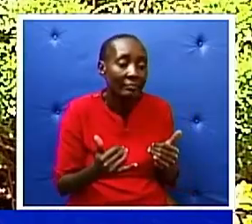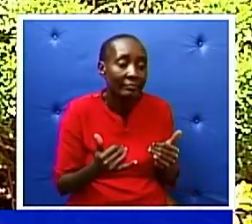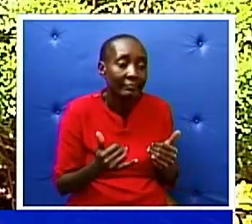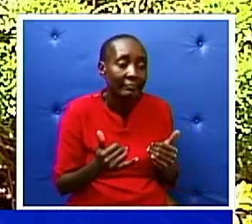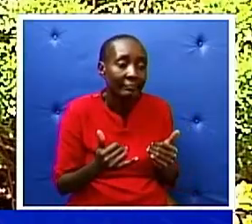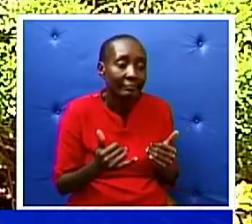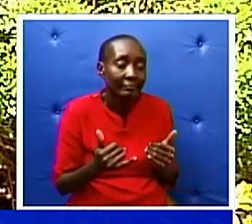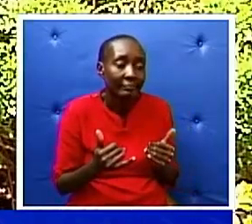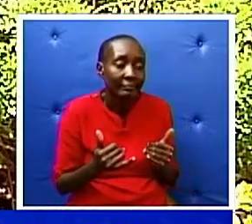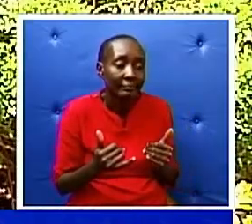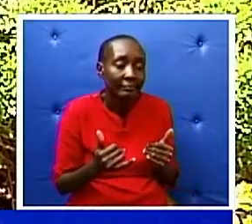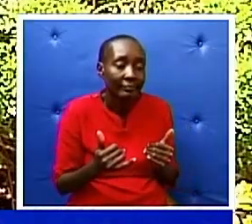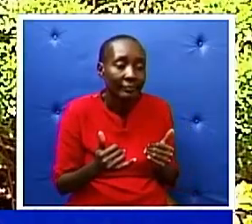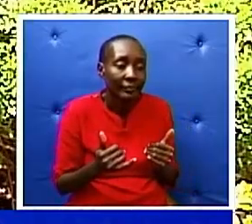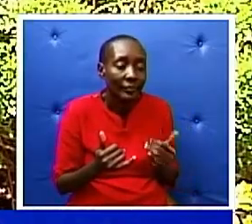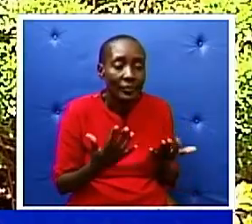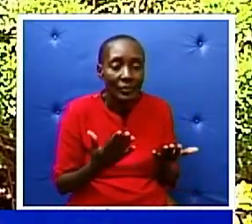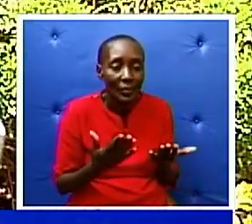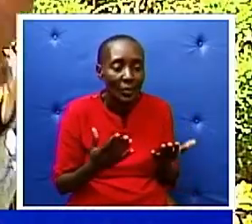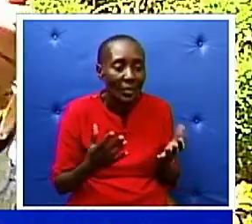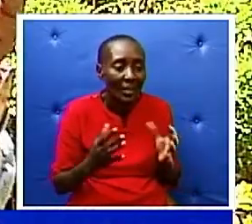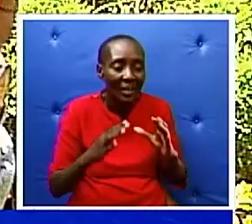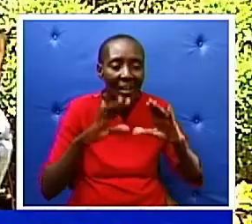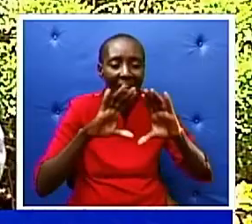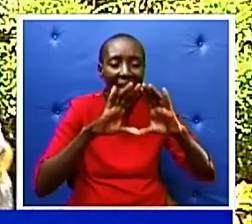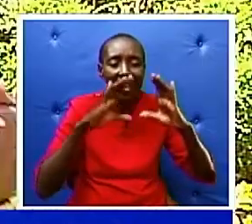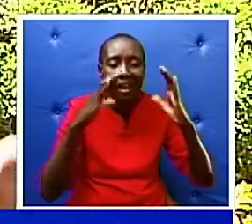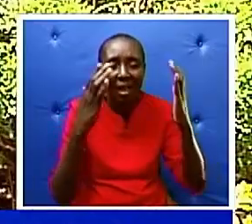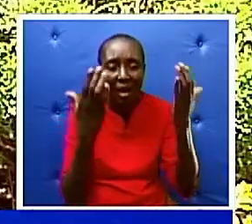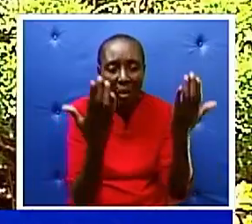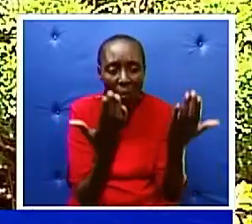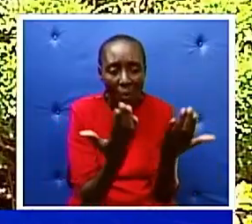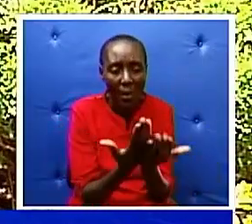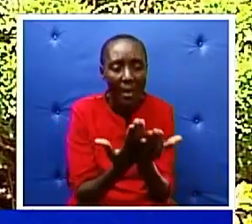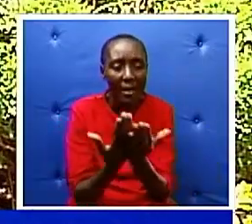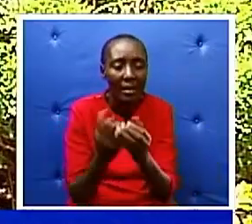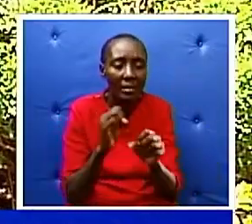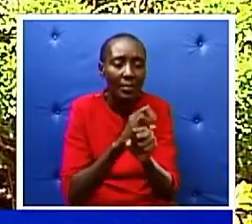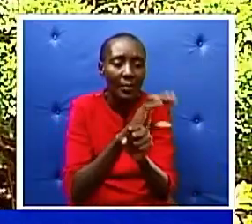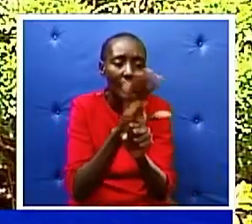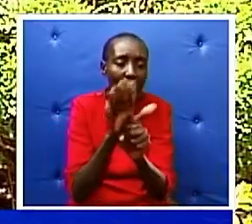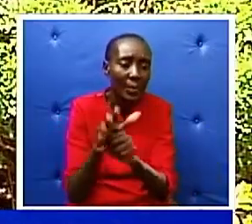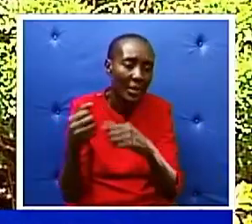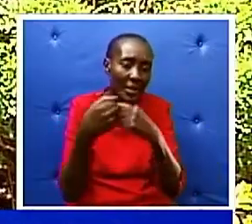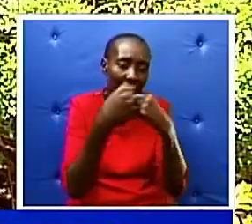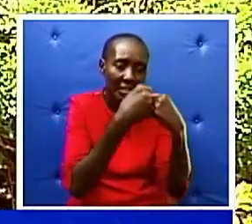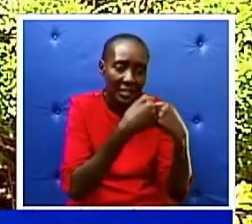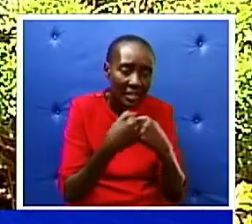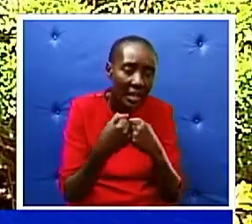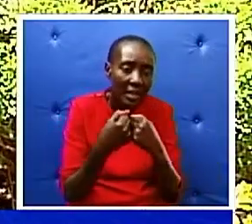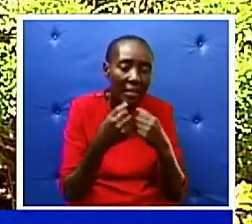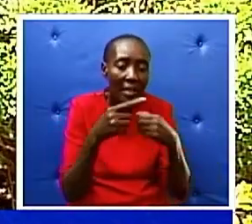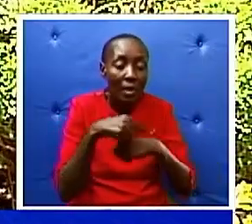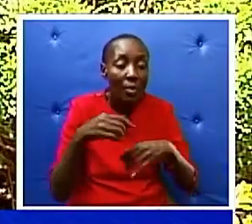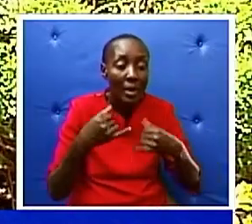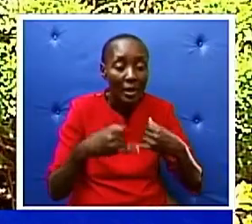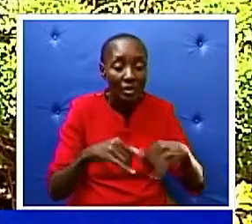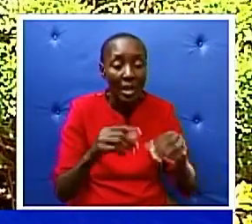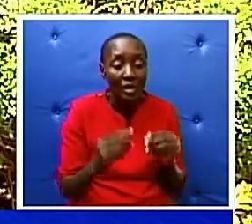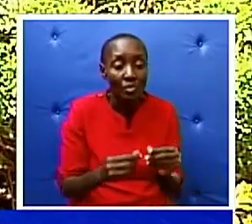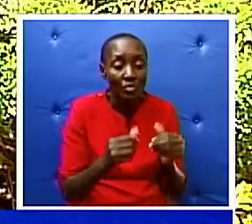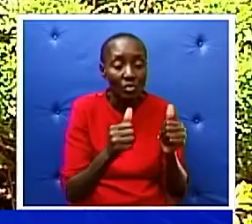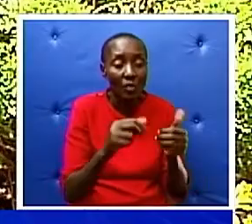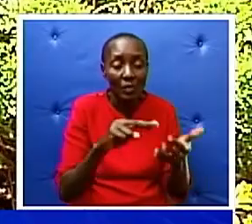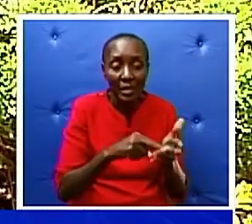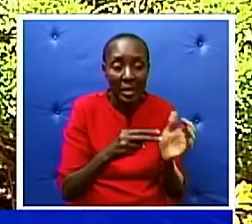in a worldwide global pandemic that we are trying to resolve. It doesn't mean that the country stops